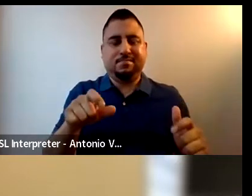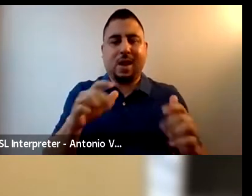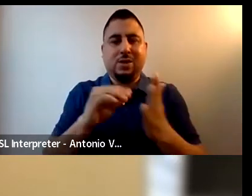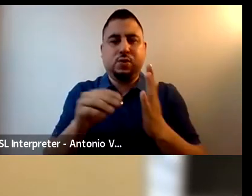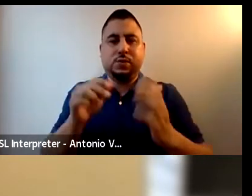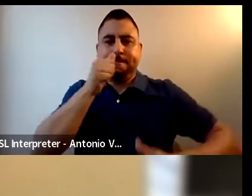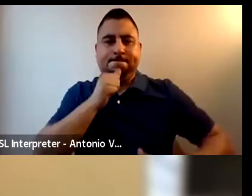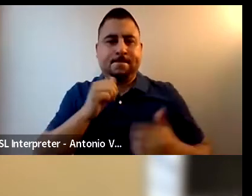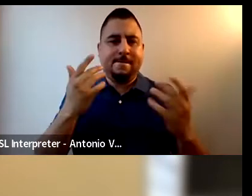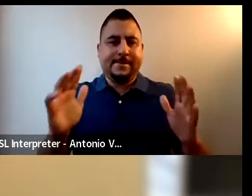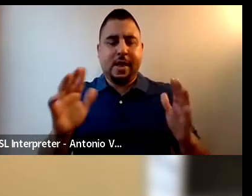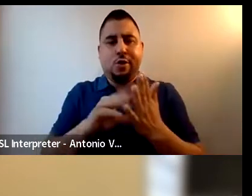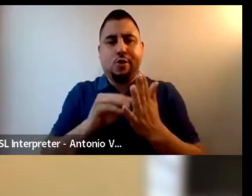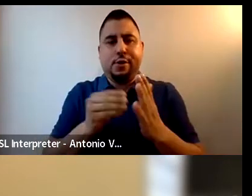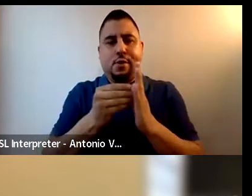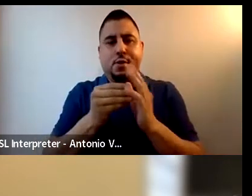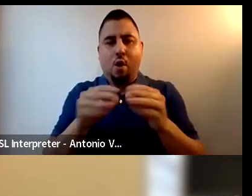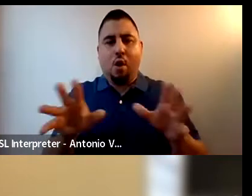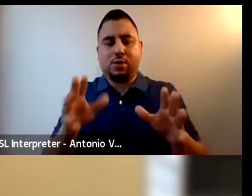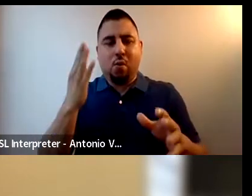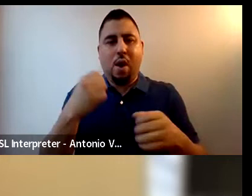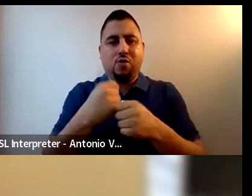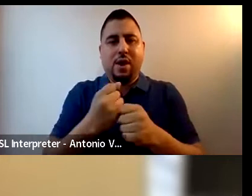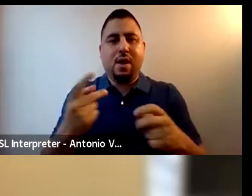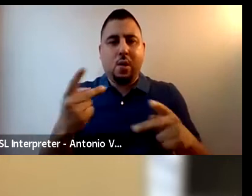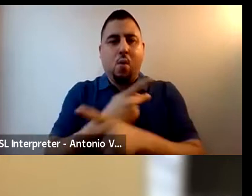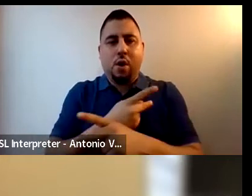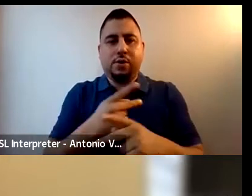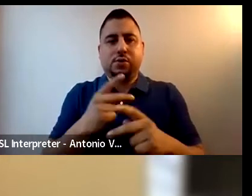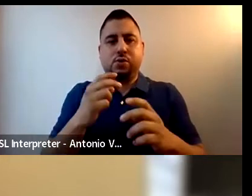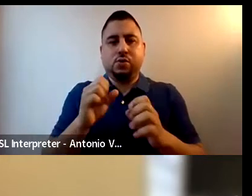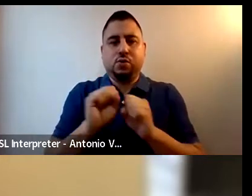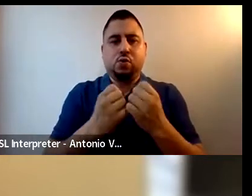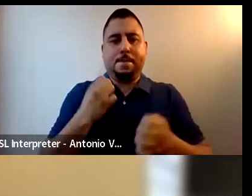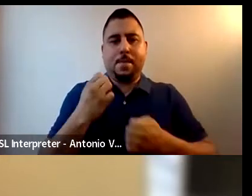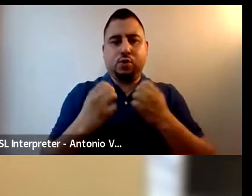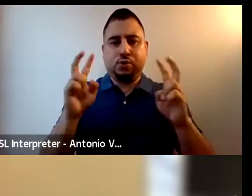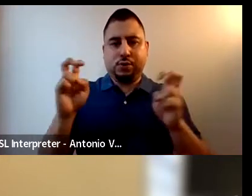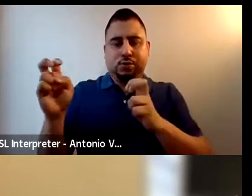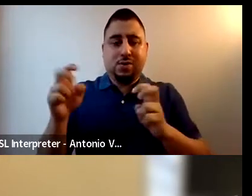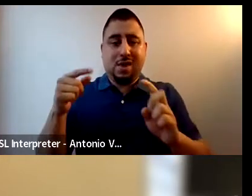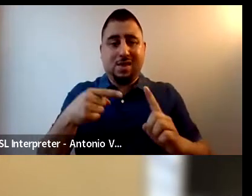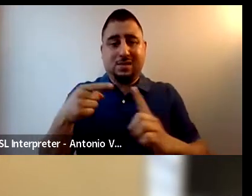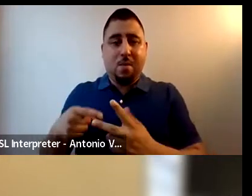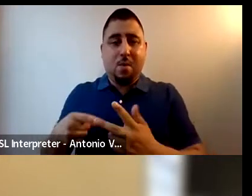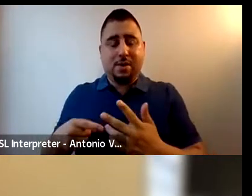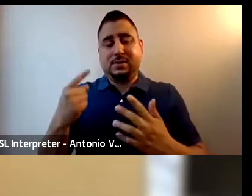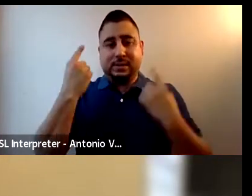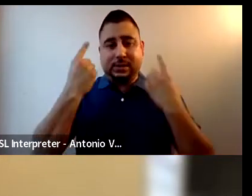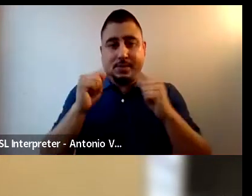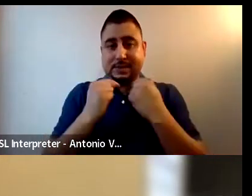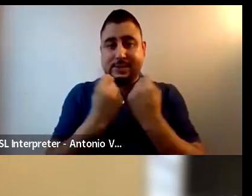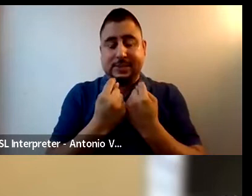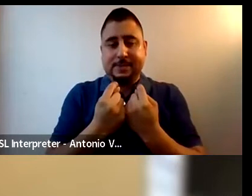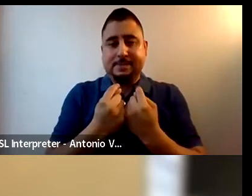suffering a learning loss. Why create another social emotional issue? Were these points considered by the team?